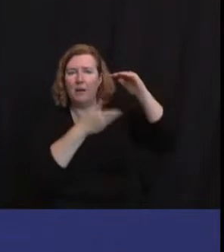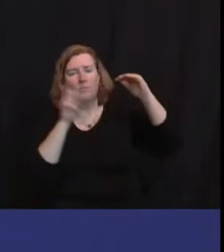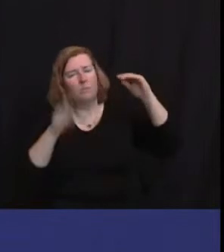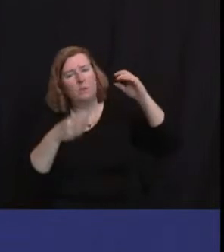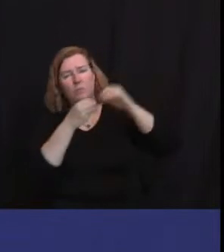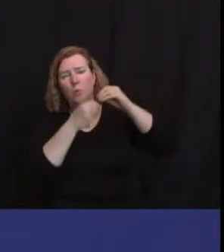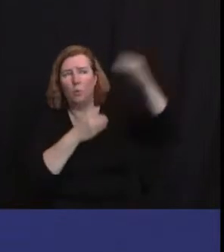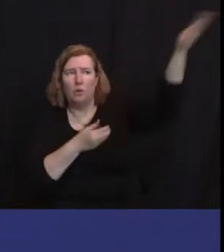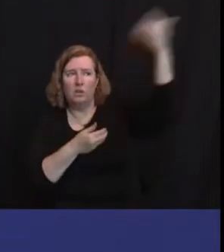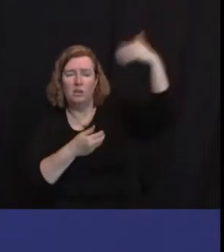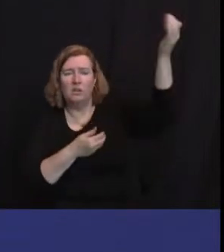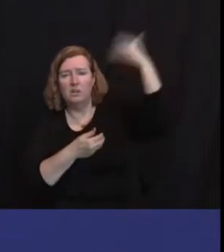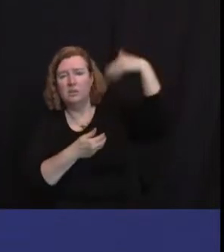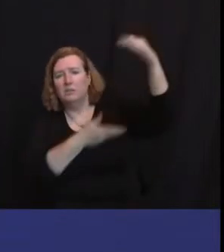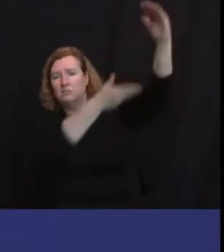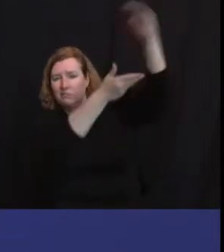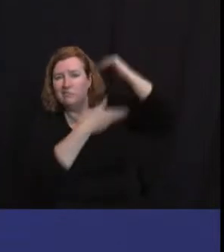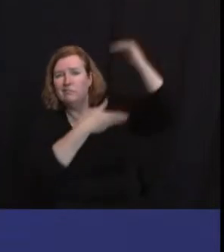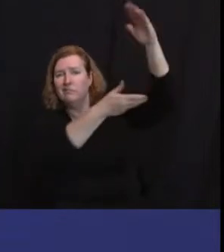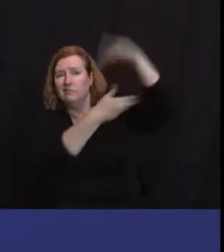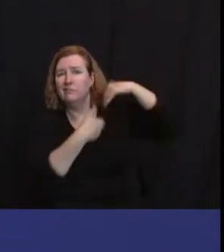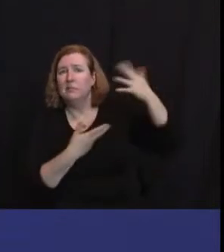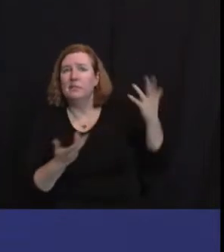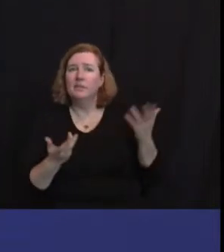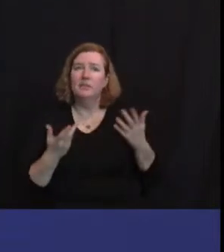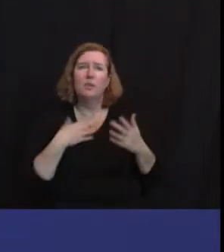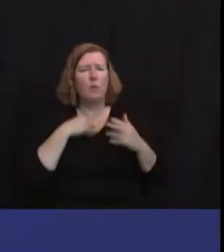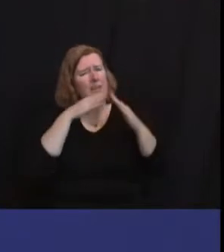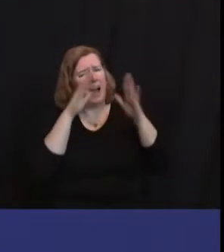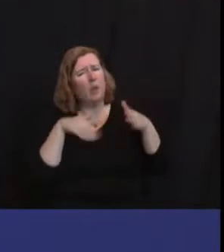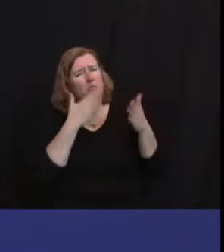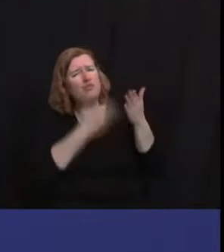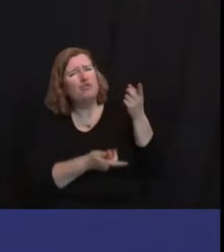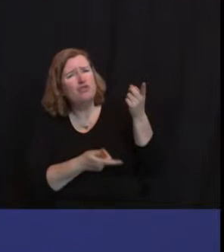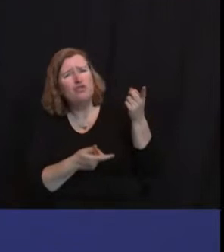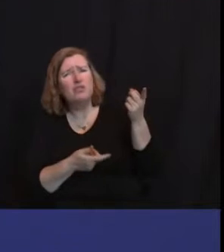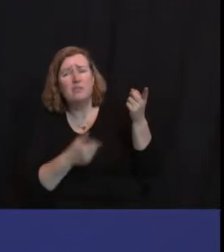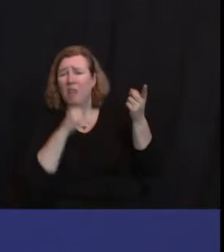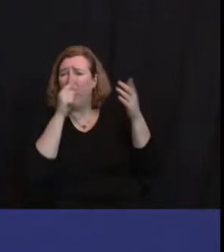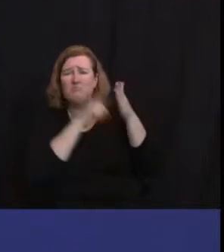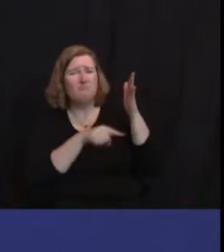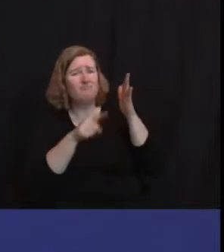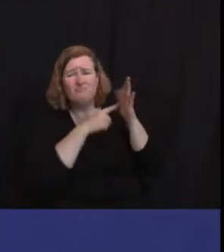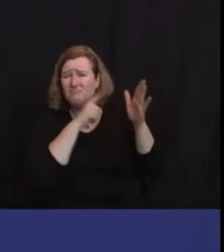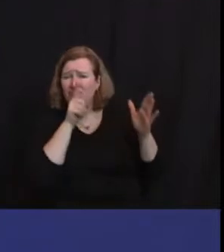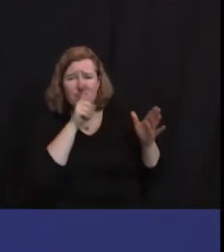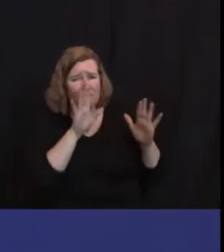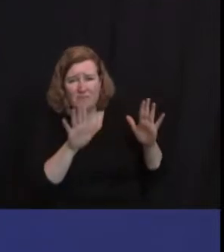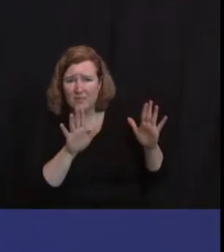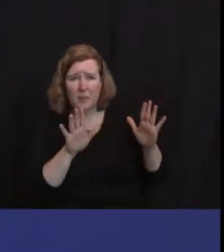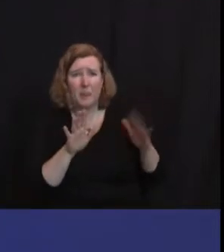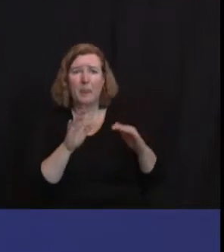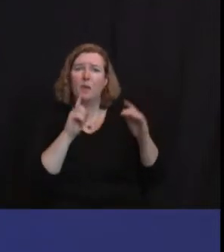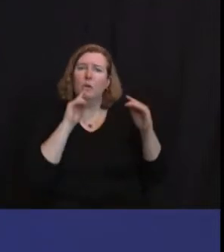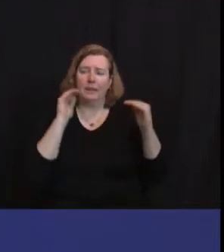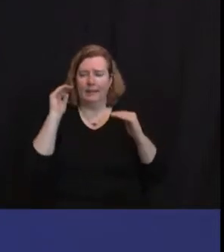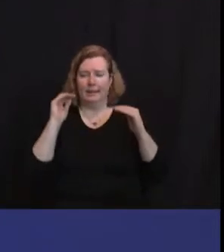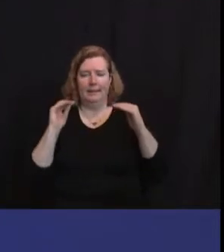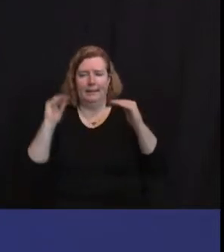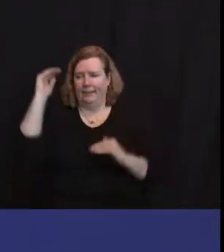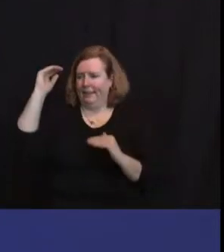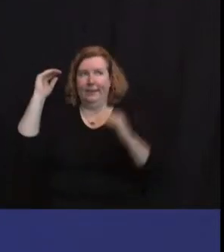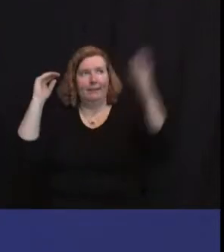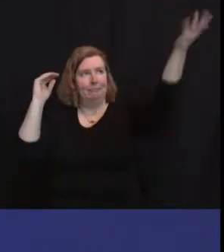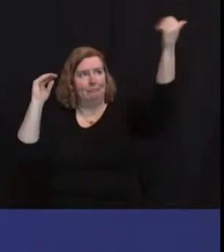great job, by the way. This is not an adversarial. This is a very constructive relationship, but there is a supply-demand reality for them as